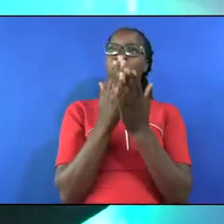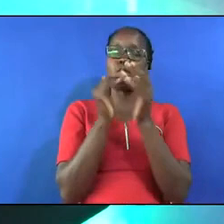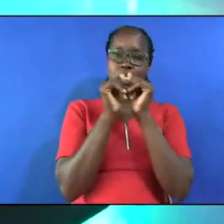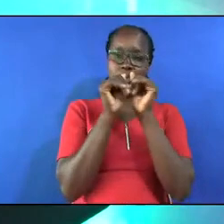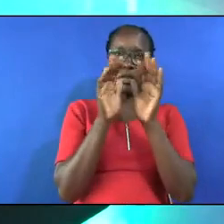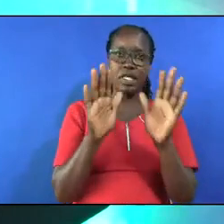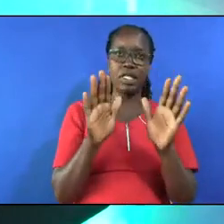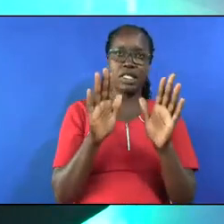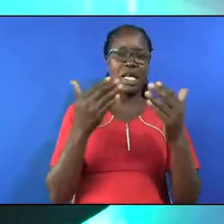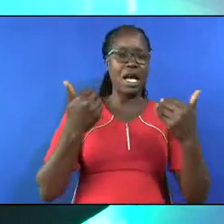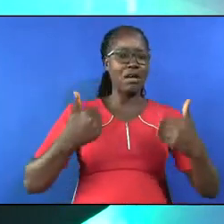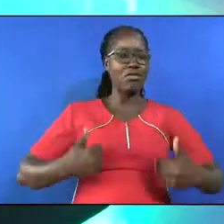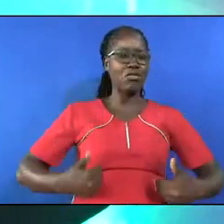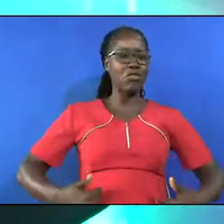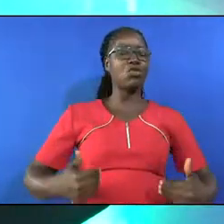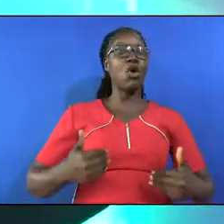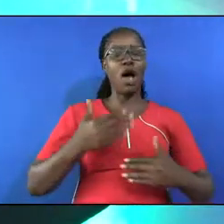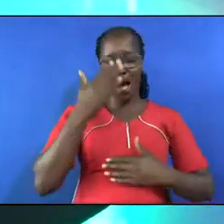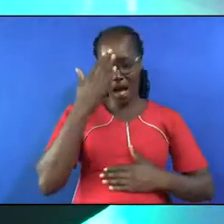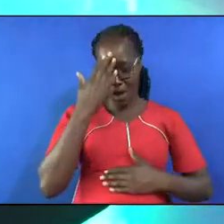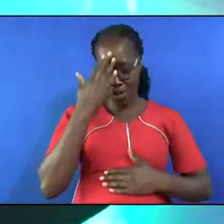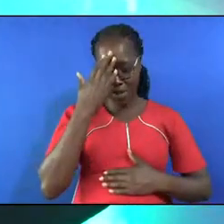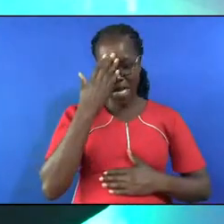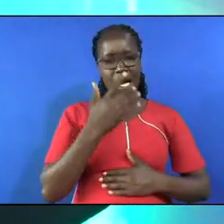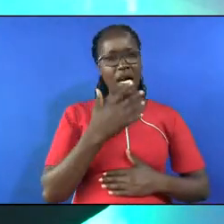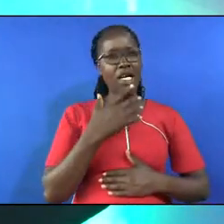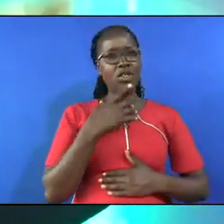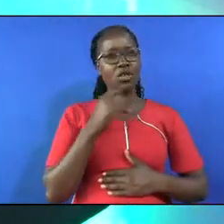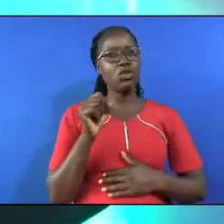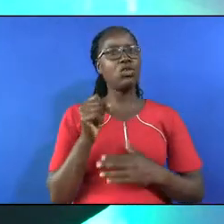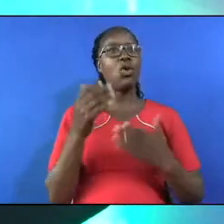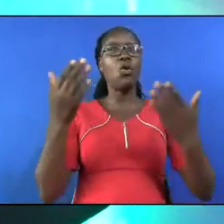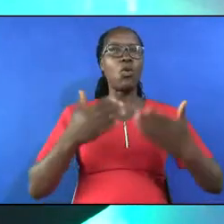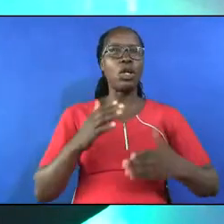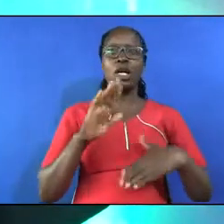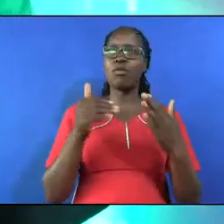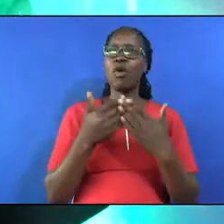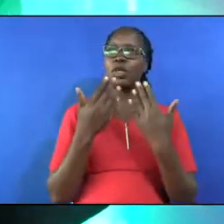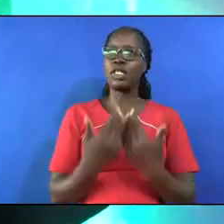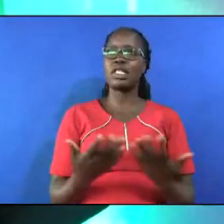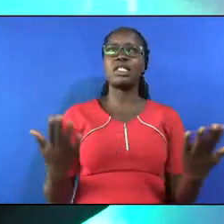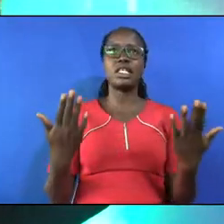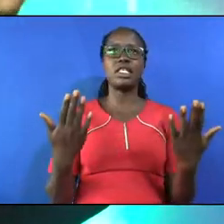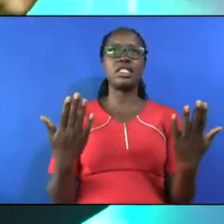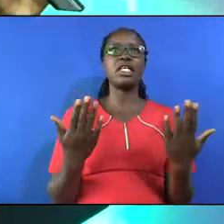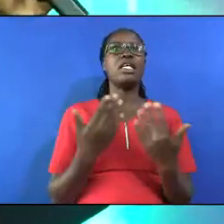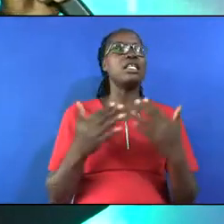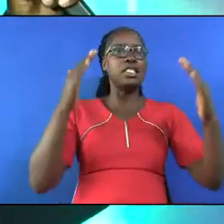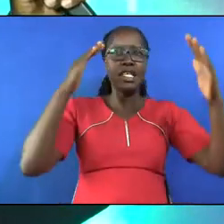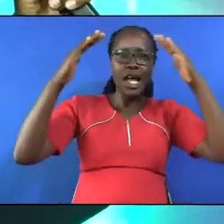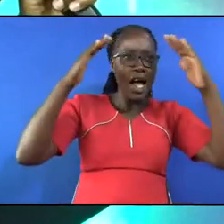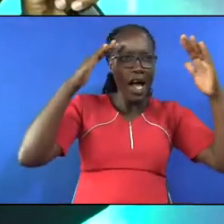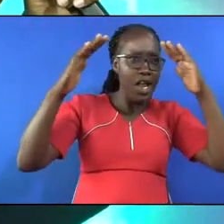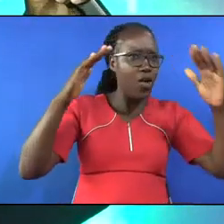blessing. I am so much humbled. And I'd like to welcome all the children. Children, hello.